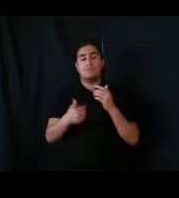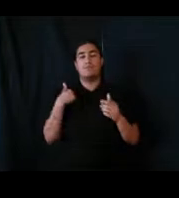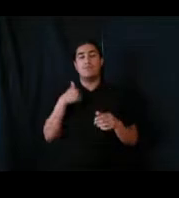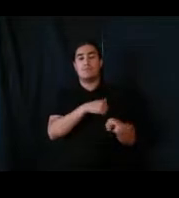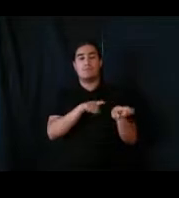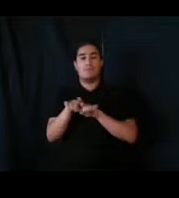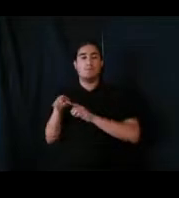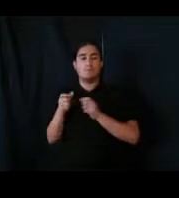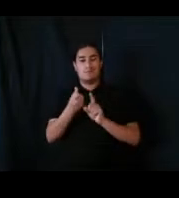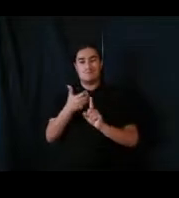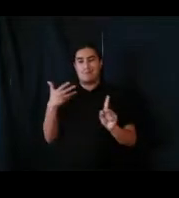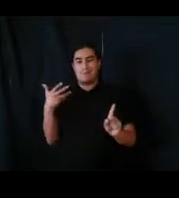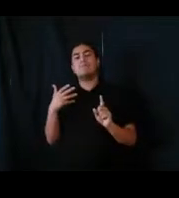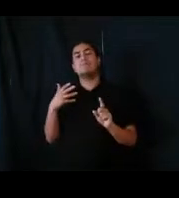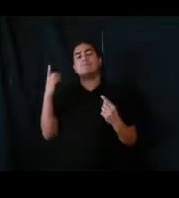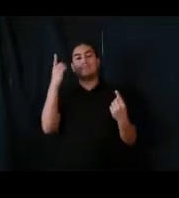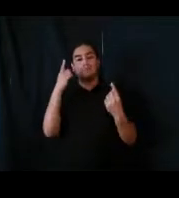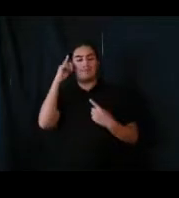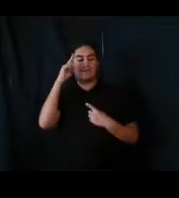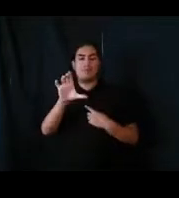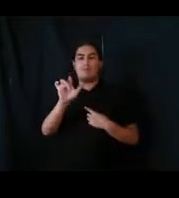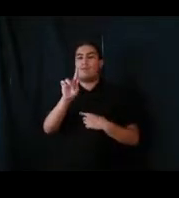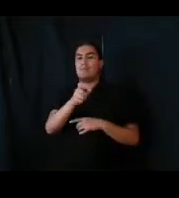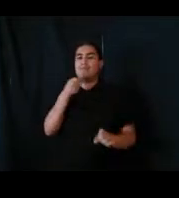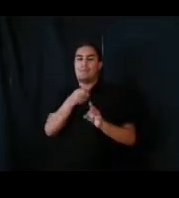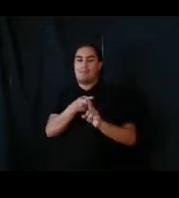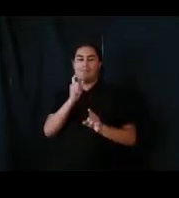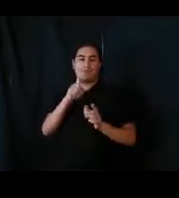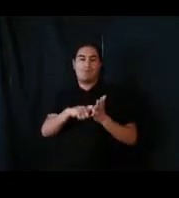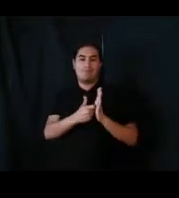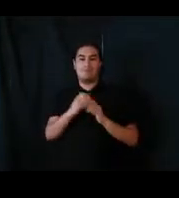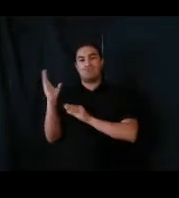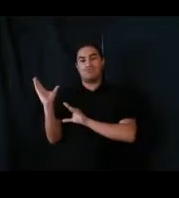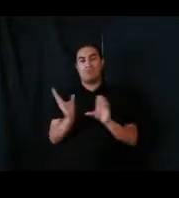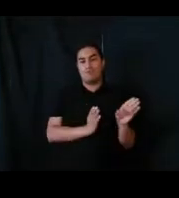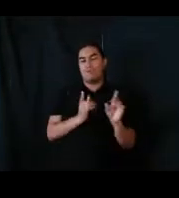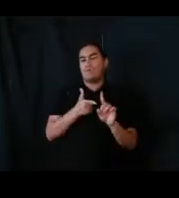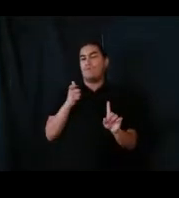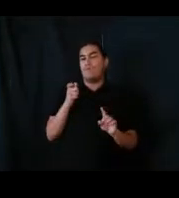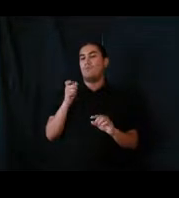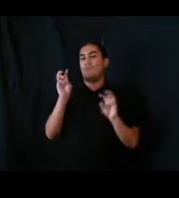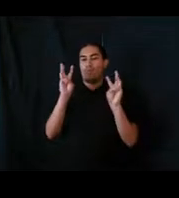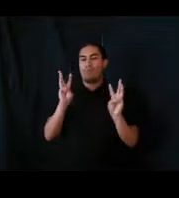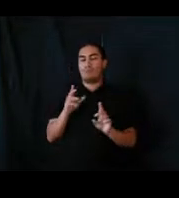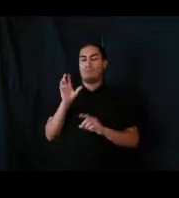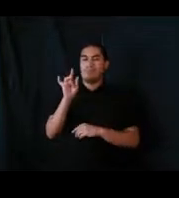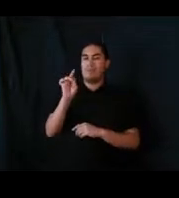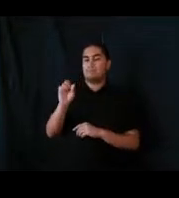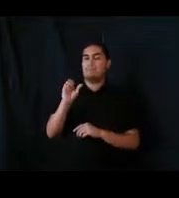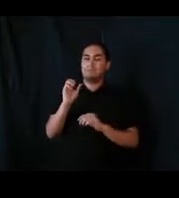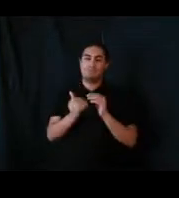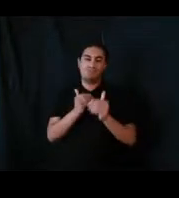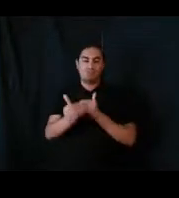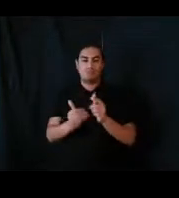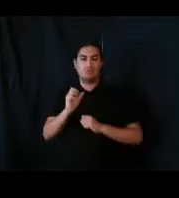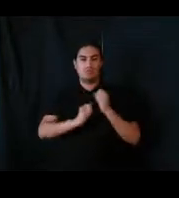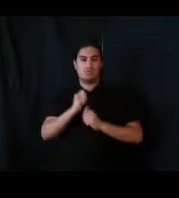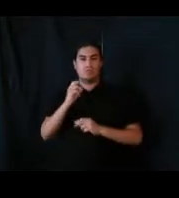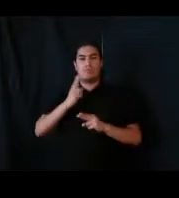expanded the consideration of climate impacts to incorporate key strategies from the climate action plan for transportation infrastructure also referred to as